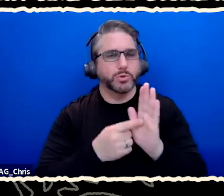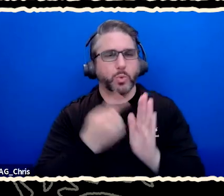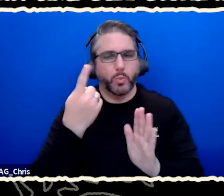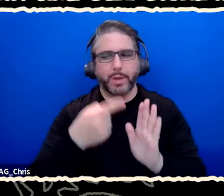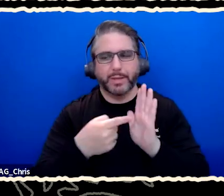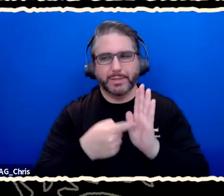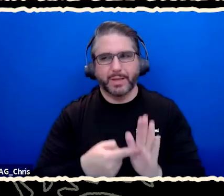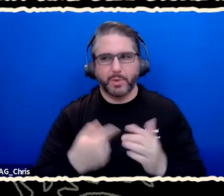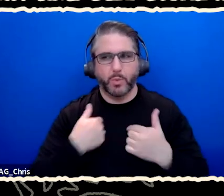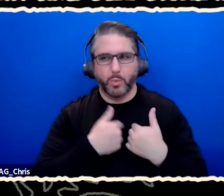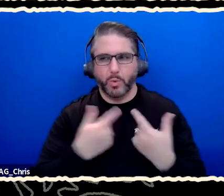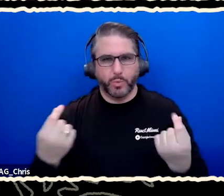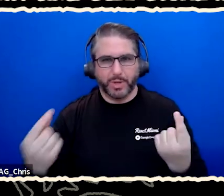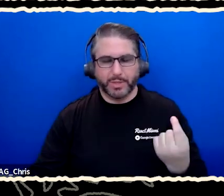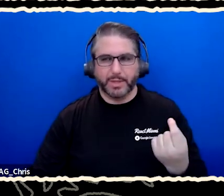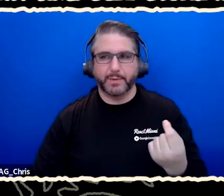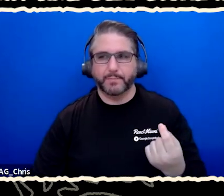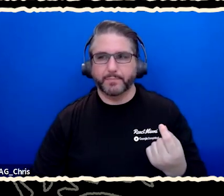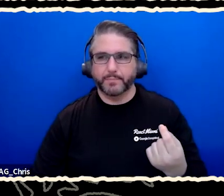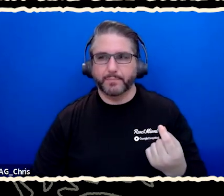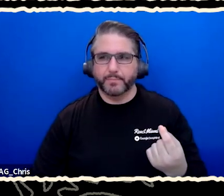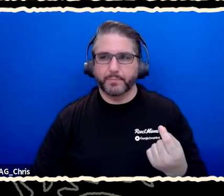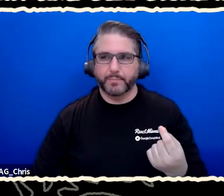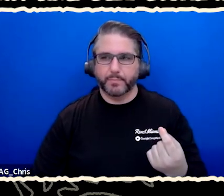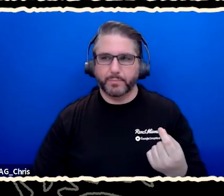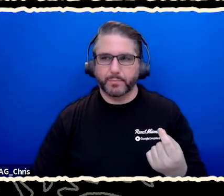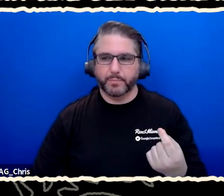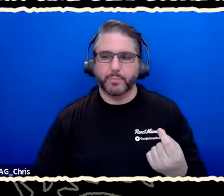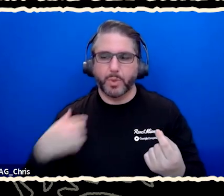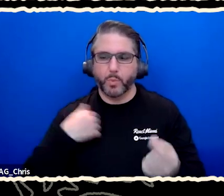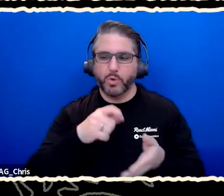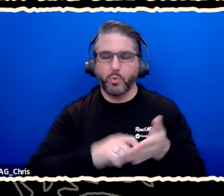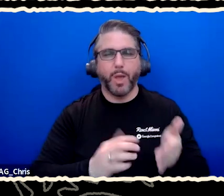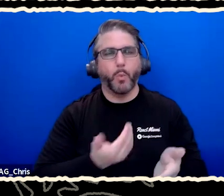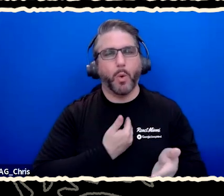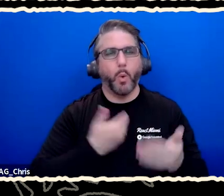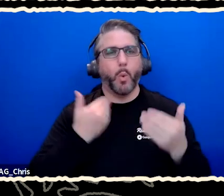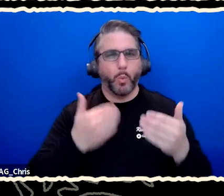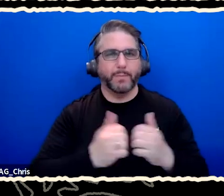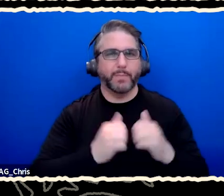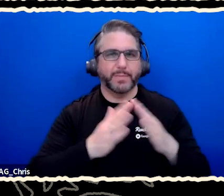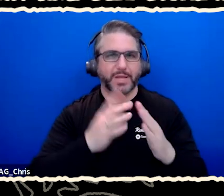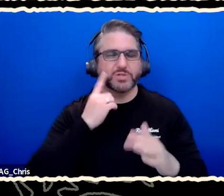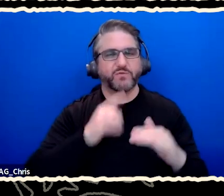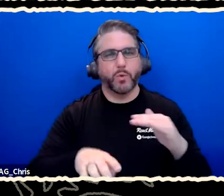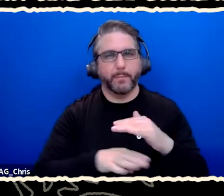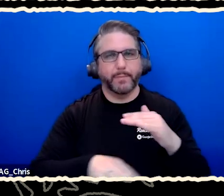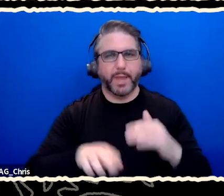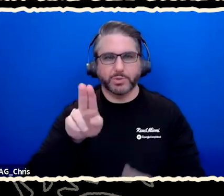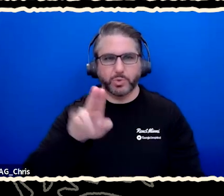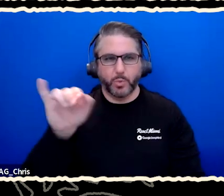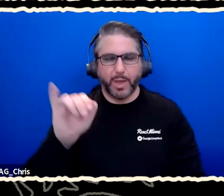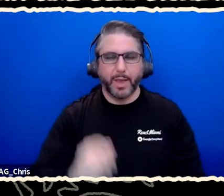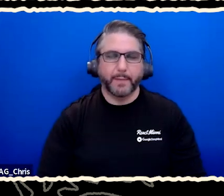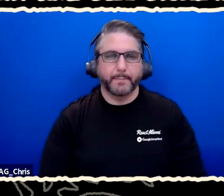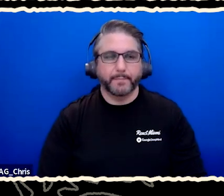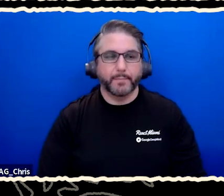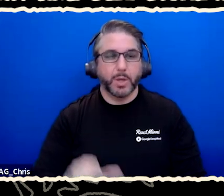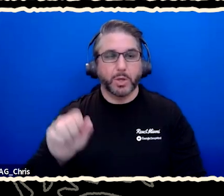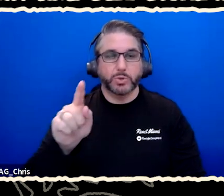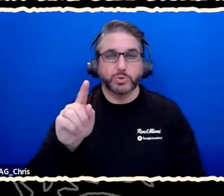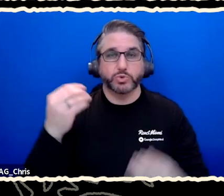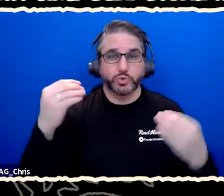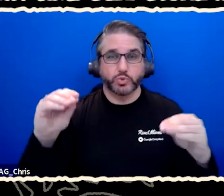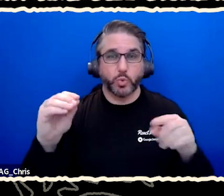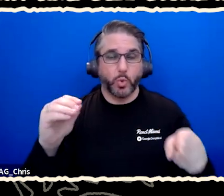did, because we wrote our own implementation for base UI. So the store instance, it's initialized somewhere. Could